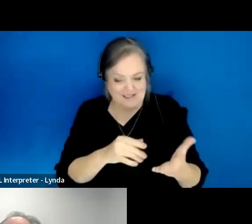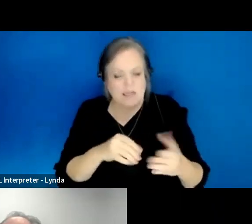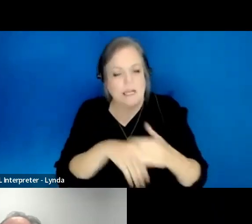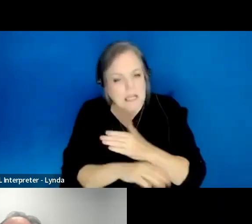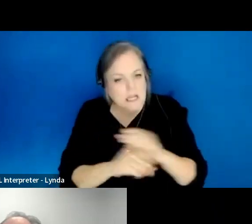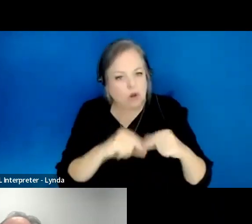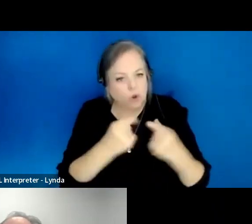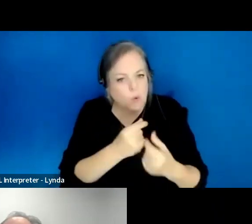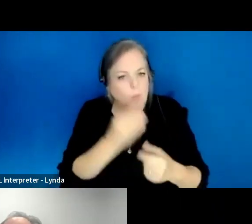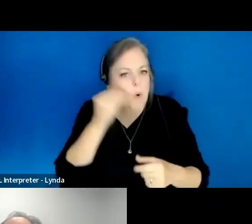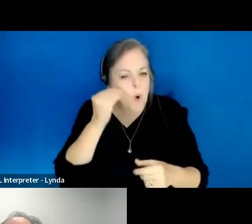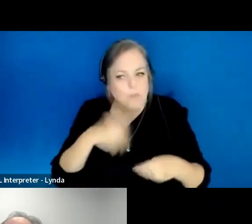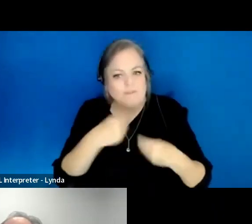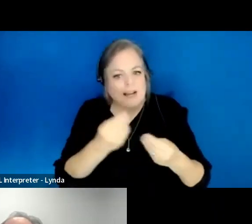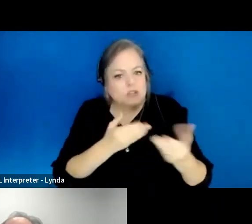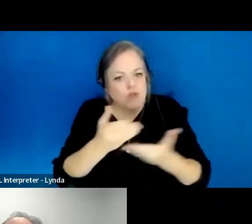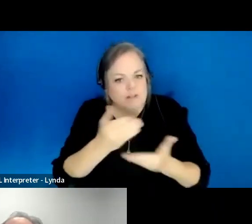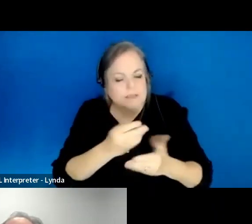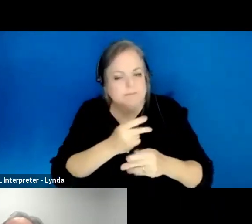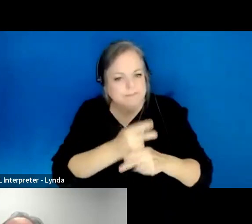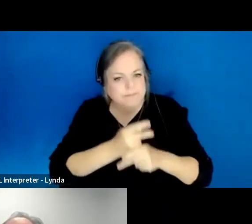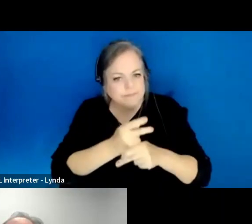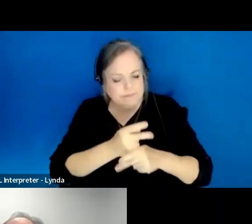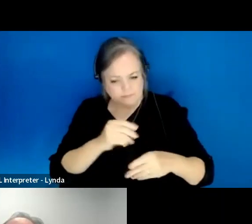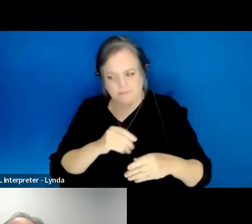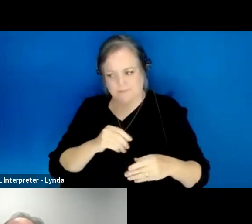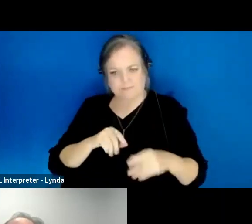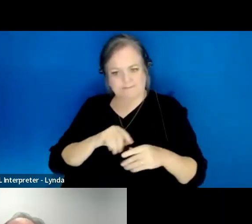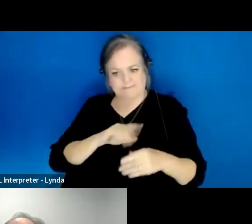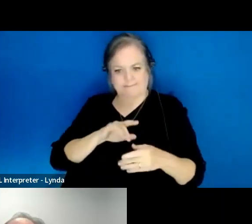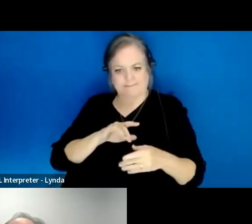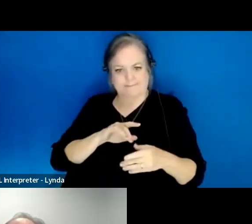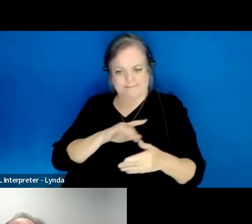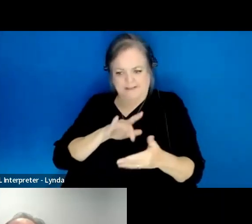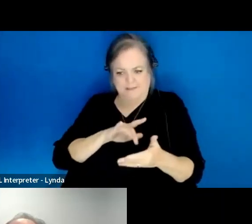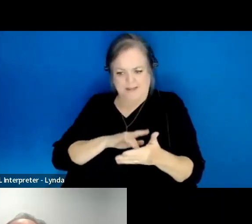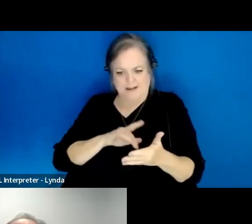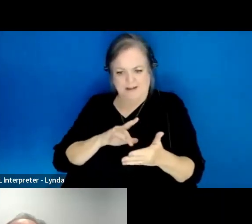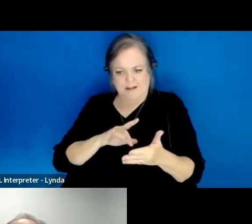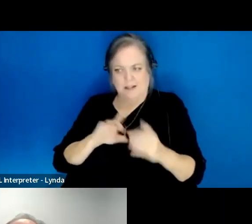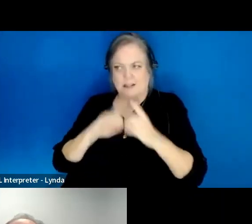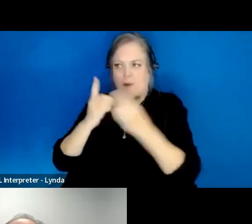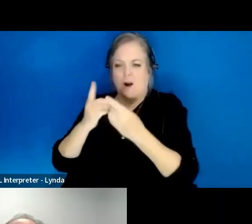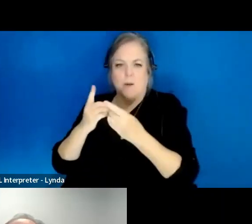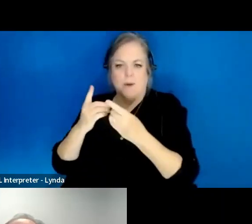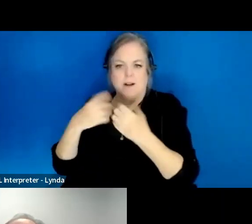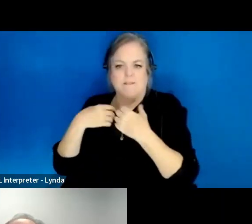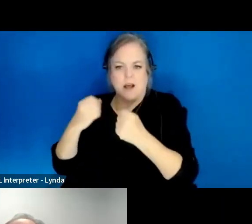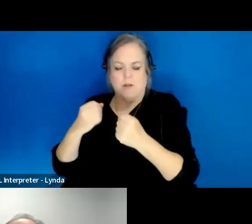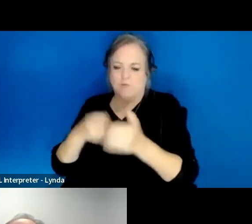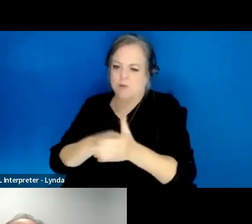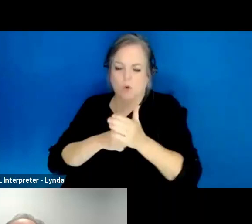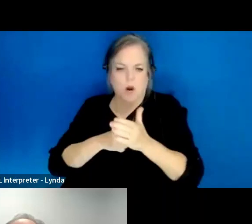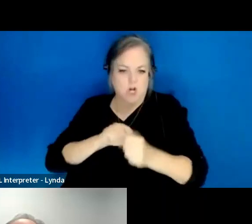homes providing services and care in the middle of Department of Health mandates, lockdowns.